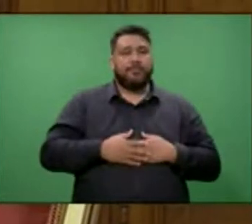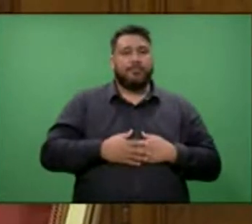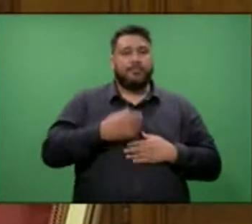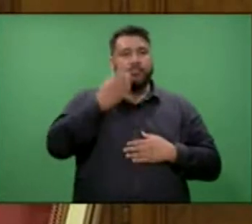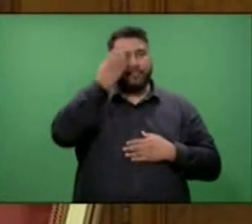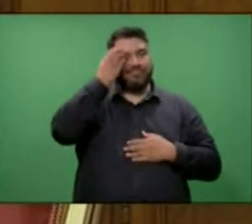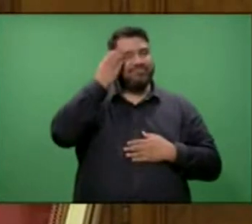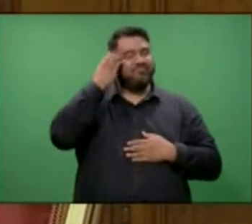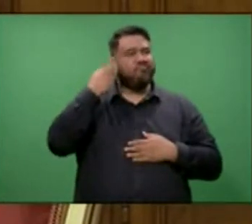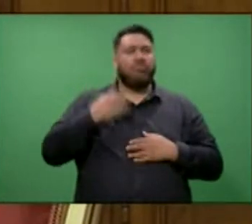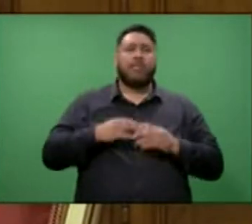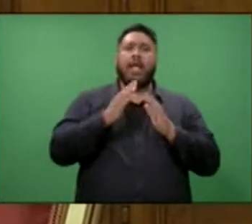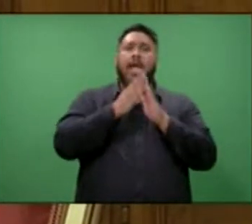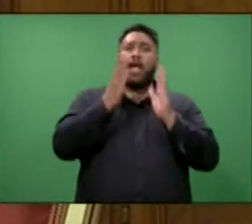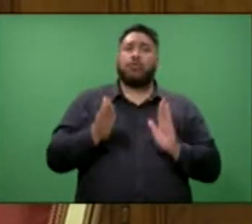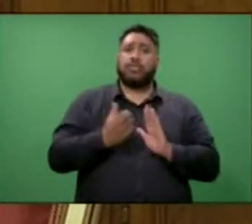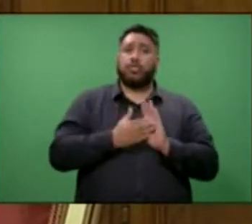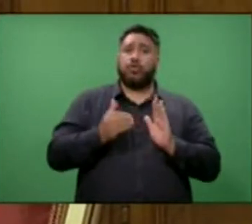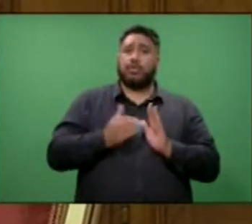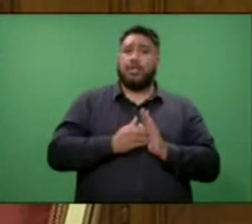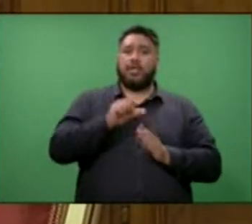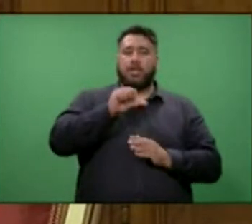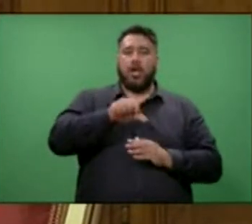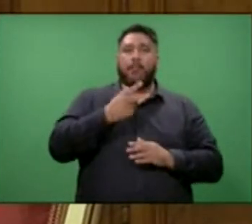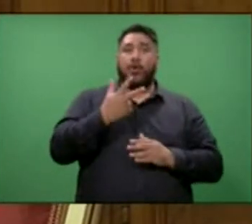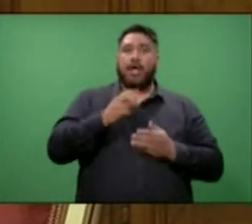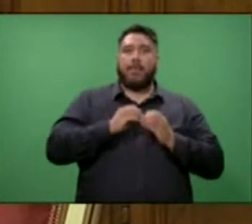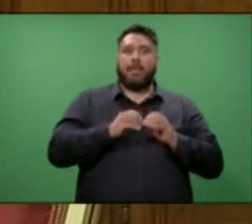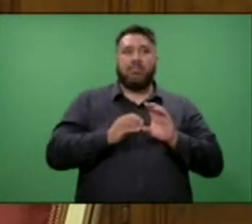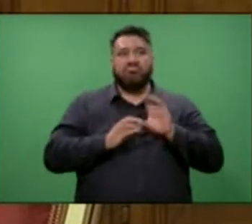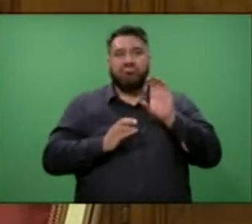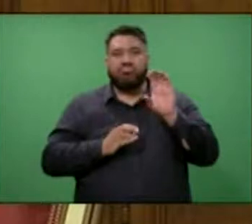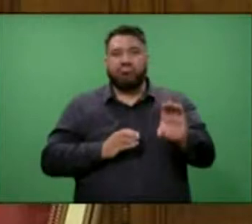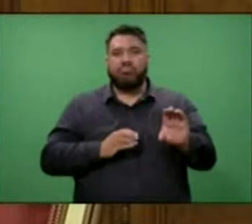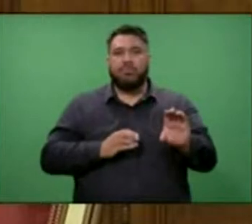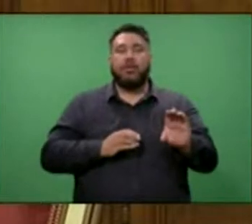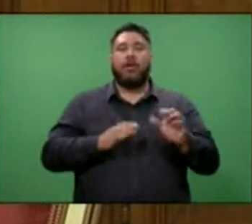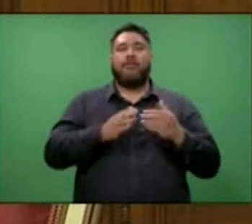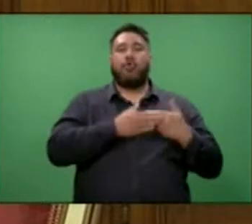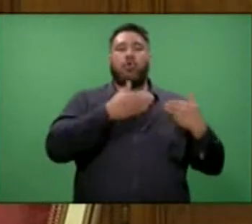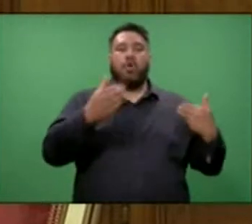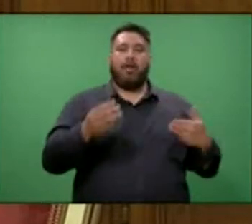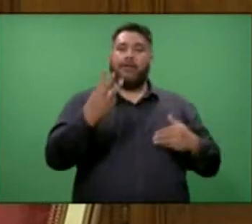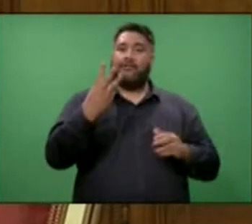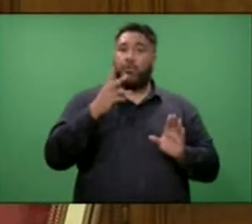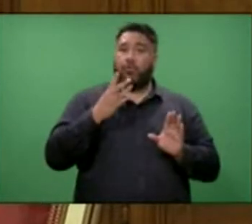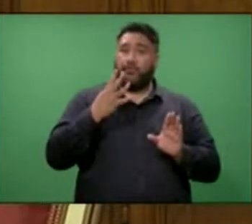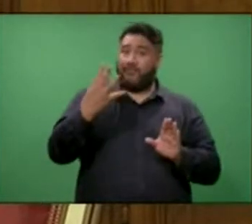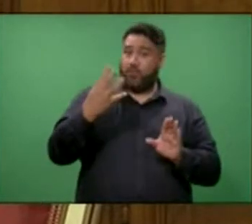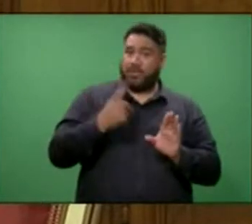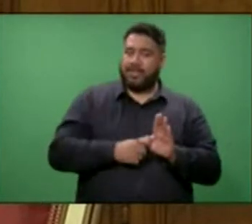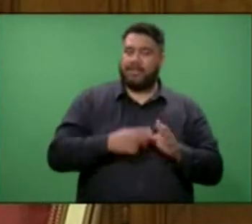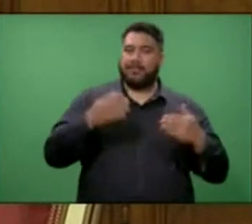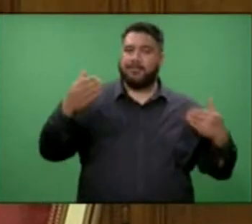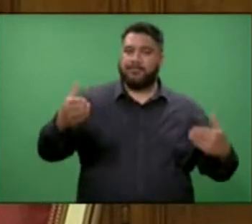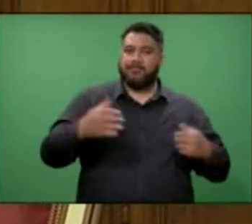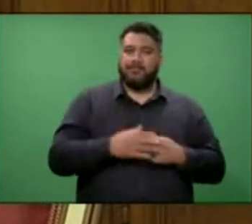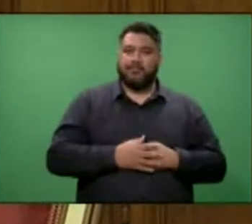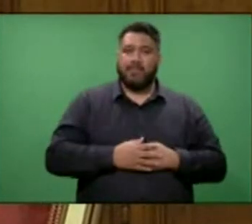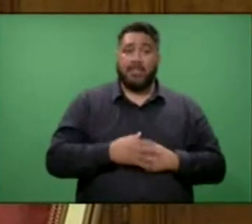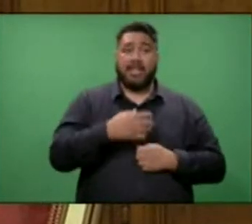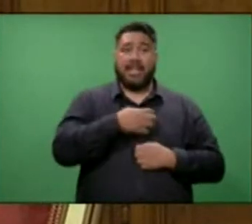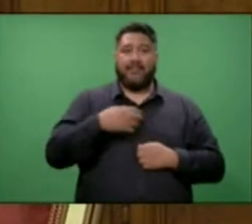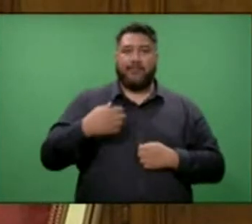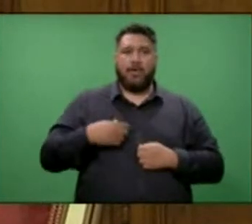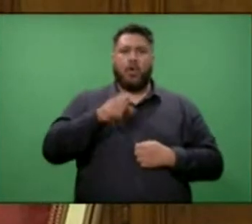Kāinga Ora will invest $9.8 billion across the next 4 years, and the government is on track to deliver